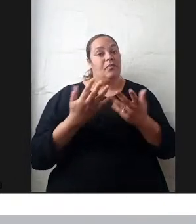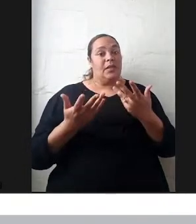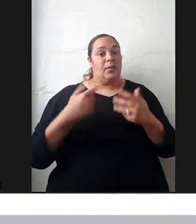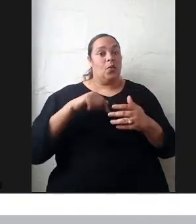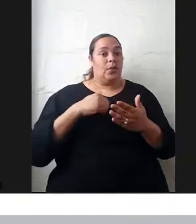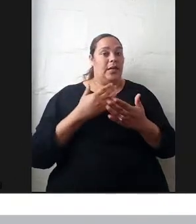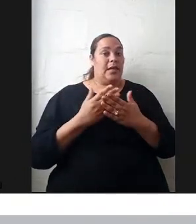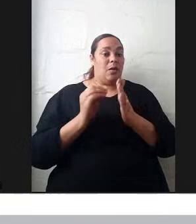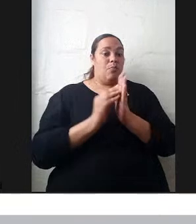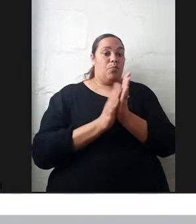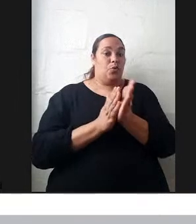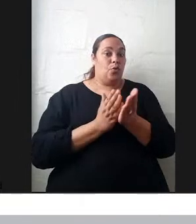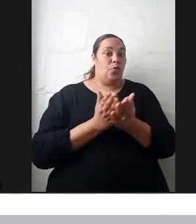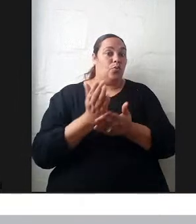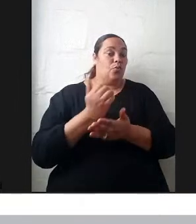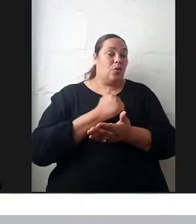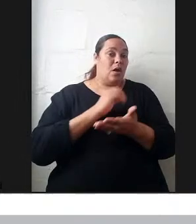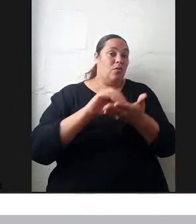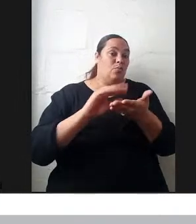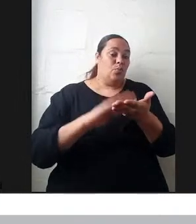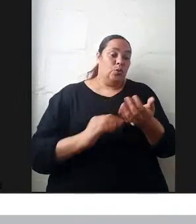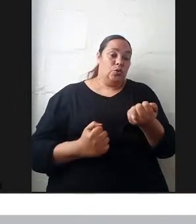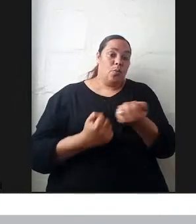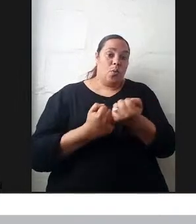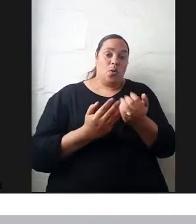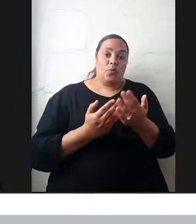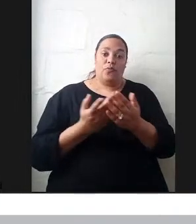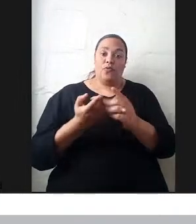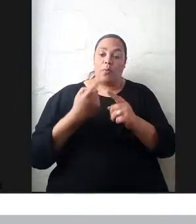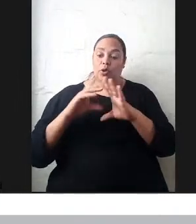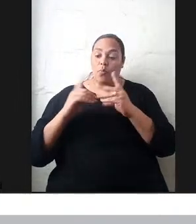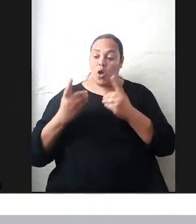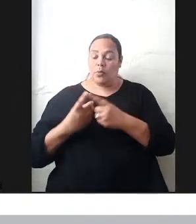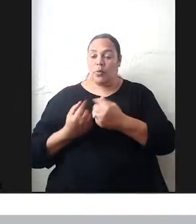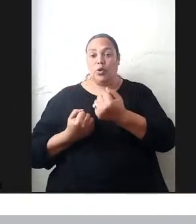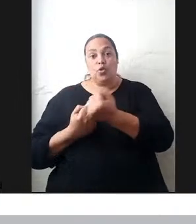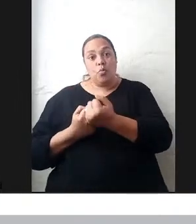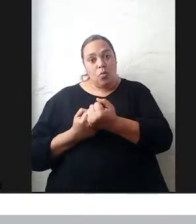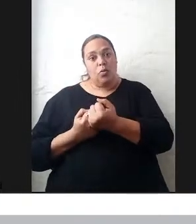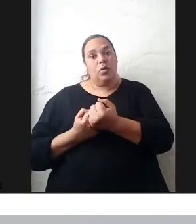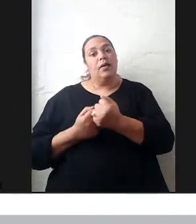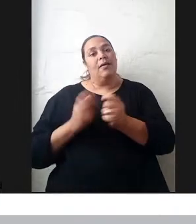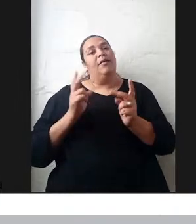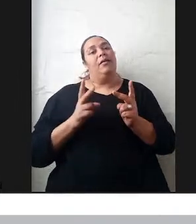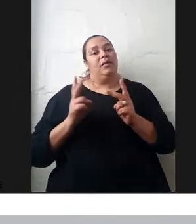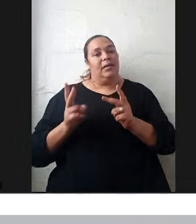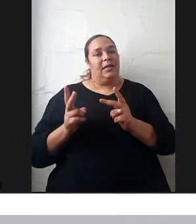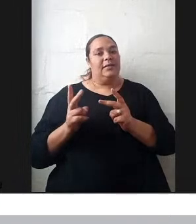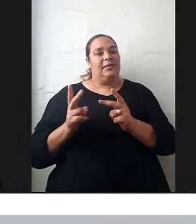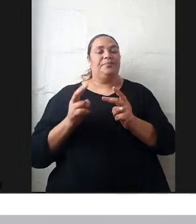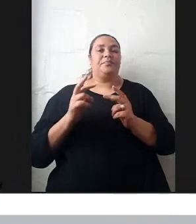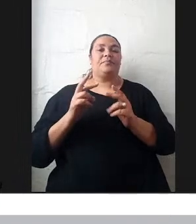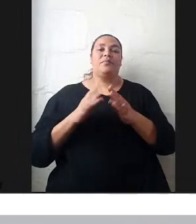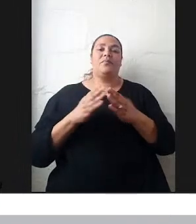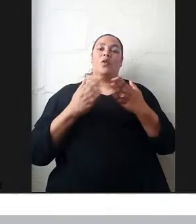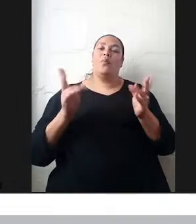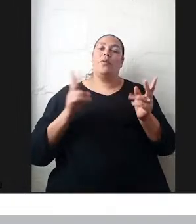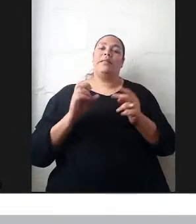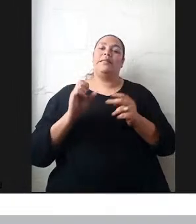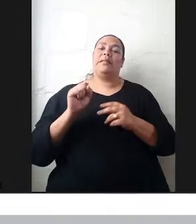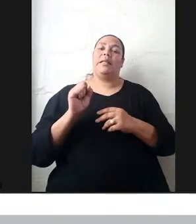our support from the department, the support, again, reopen the Saldanha Steel